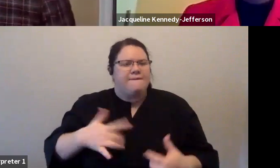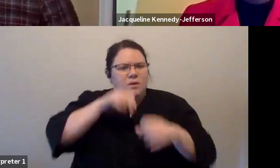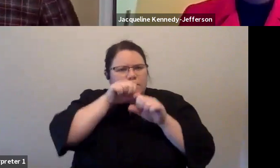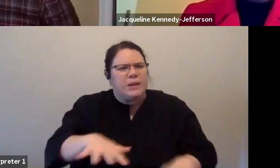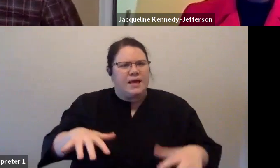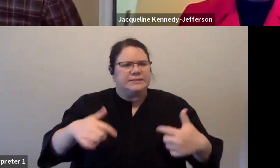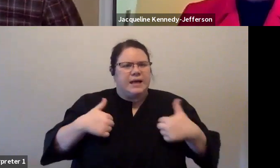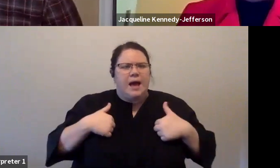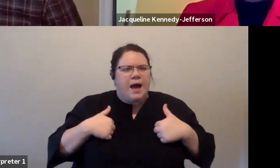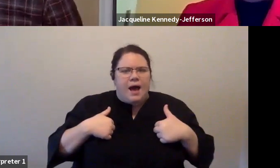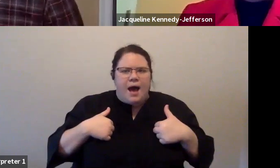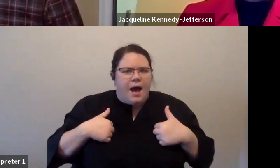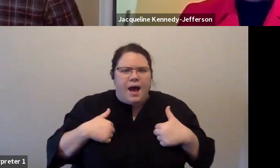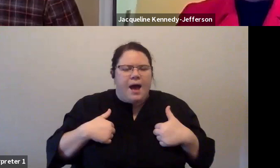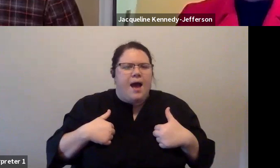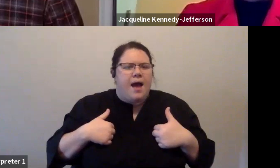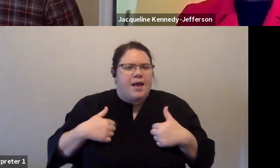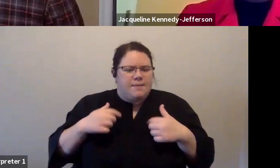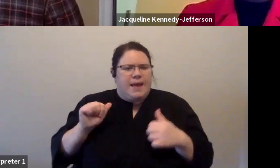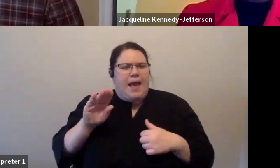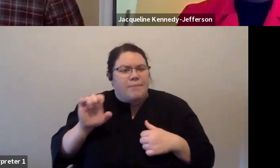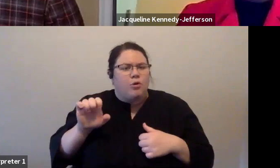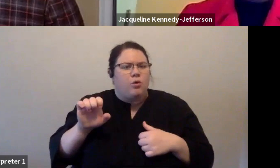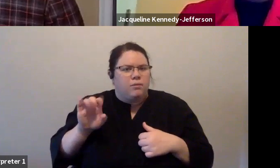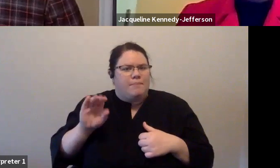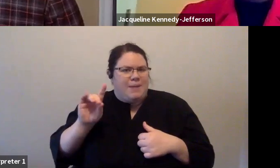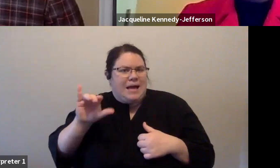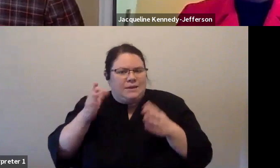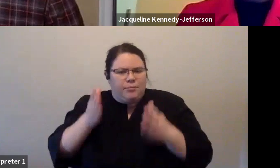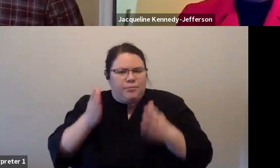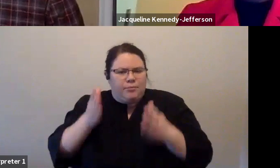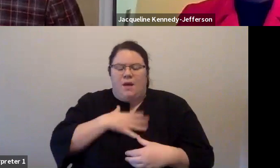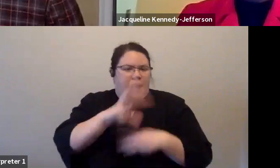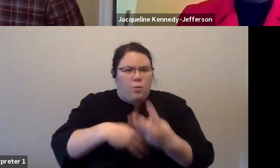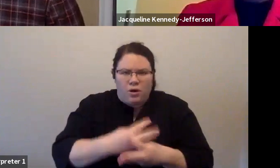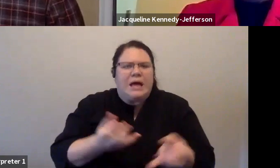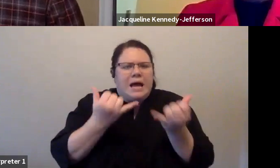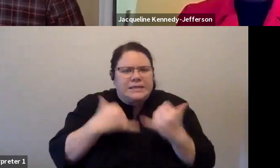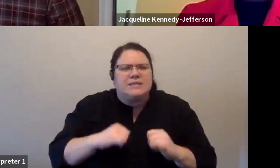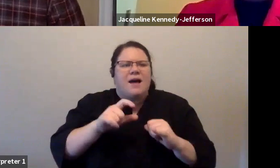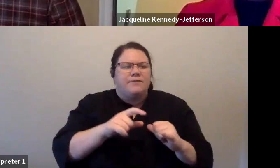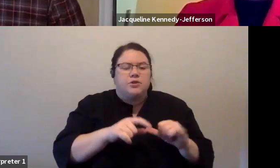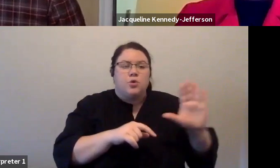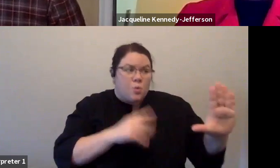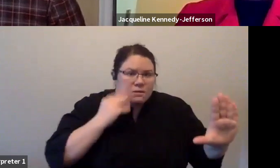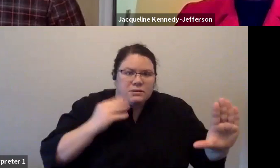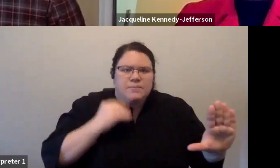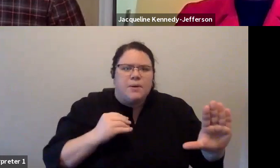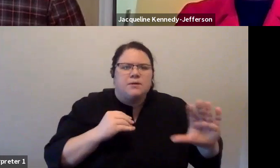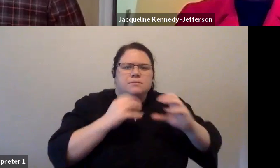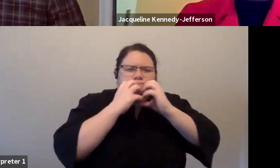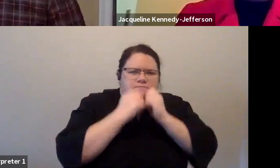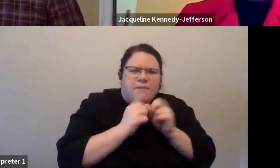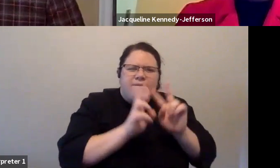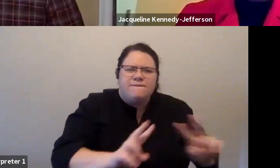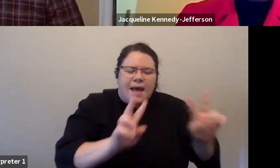that's not my world right now, right? But I still have to value the lived experience of those for whom it is their